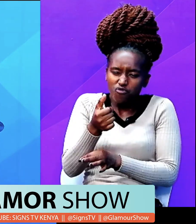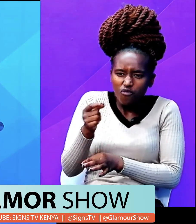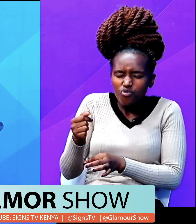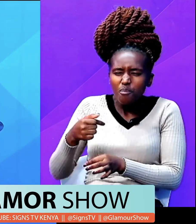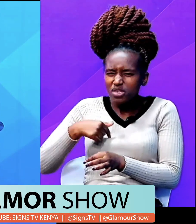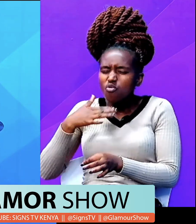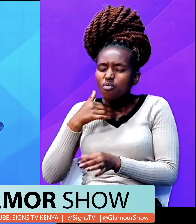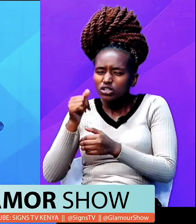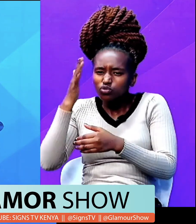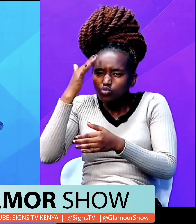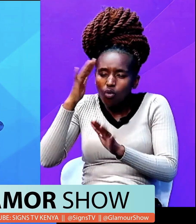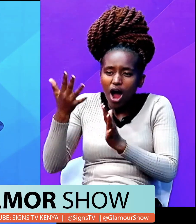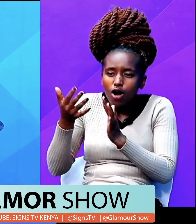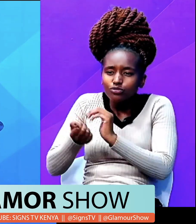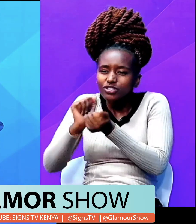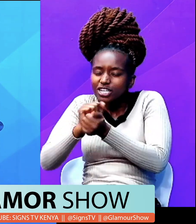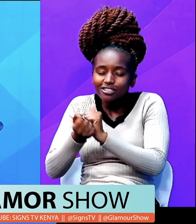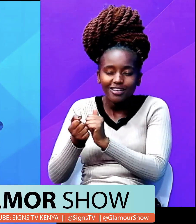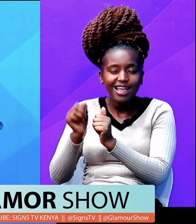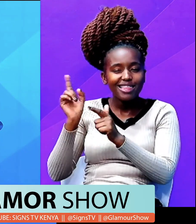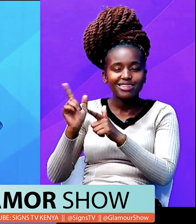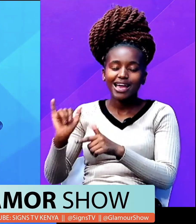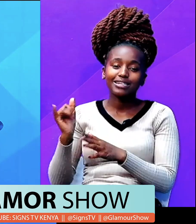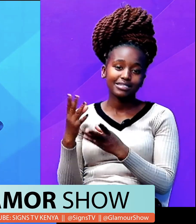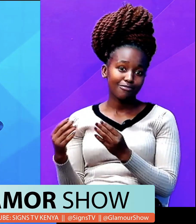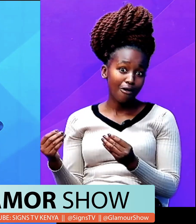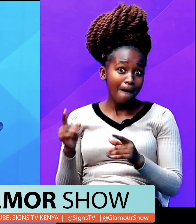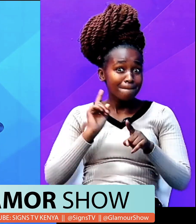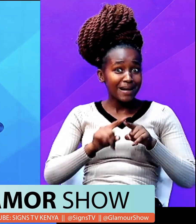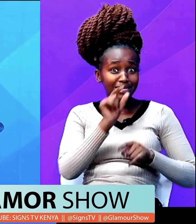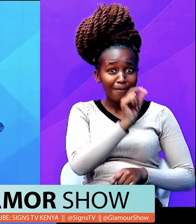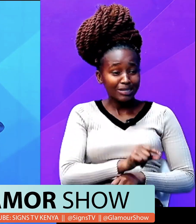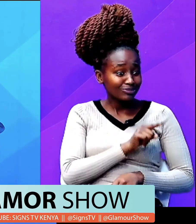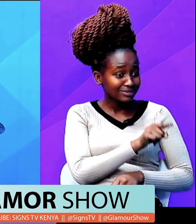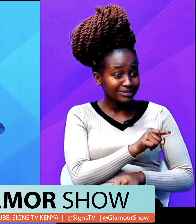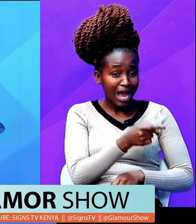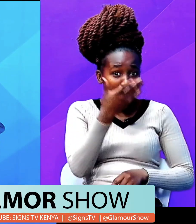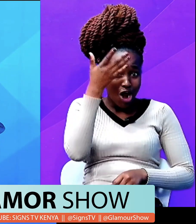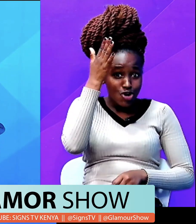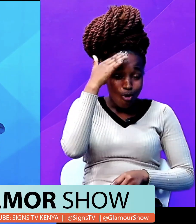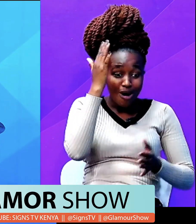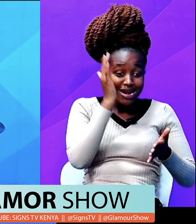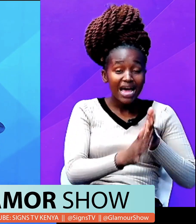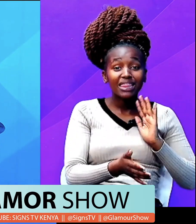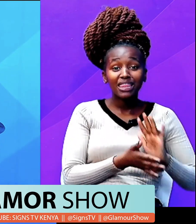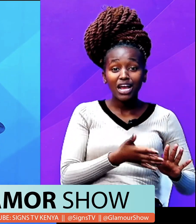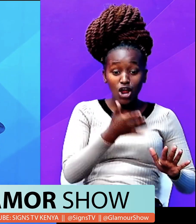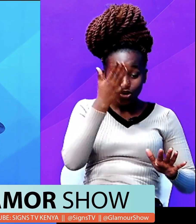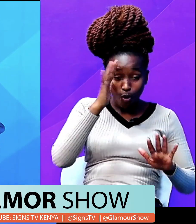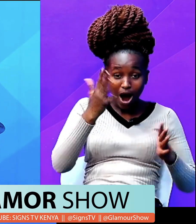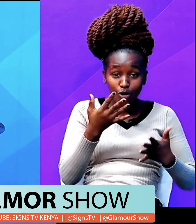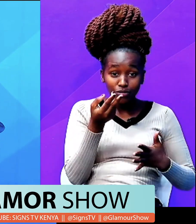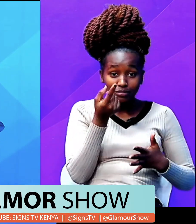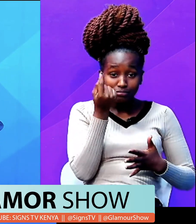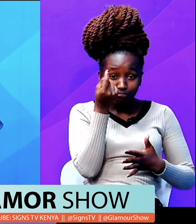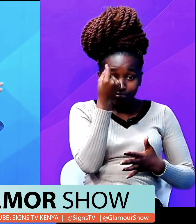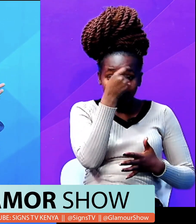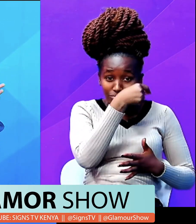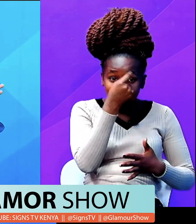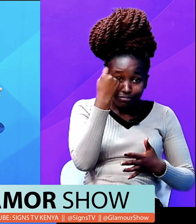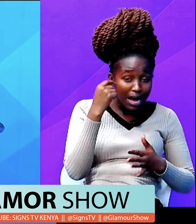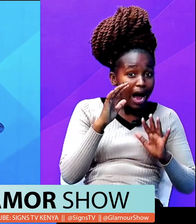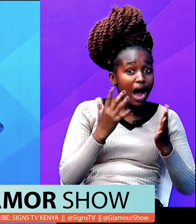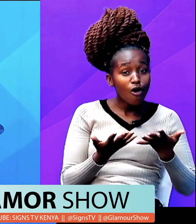like which product is this, how do I hold it, how do I put